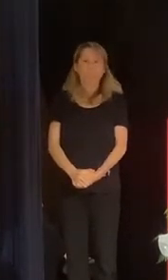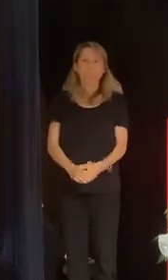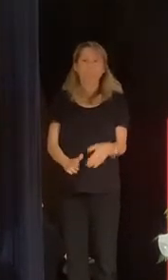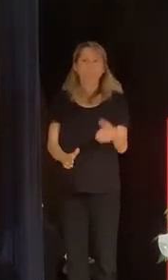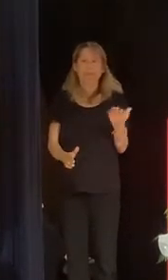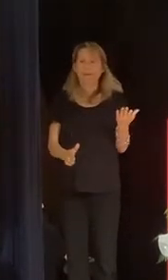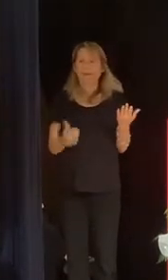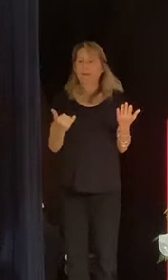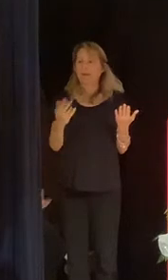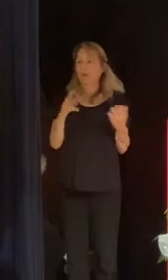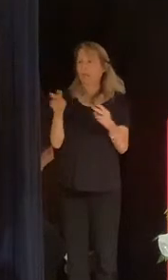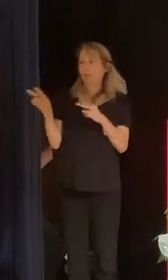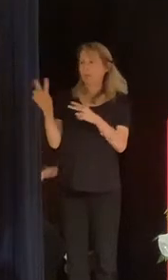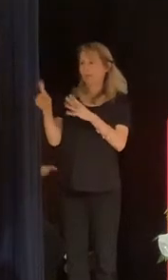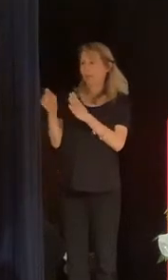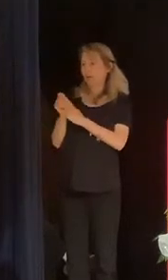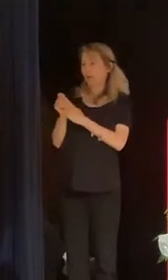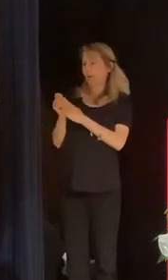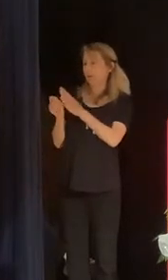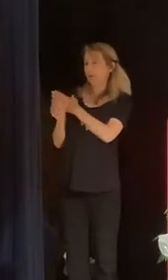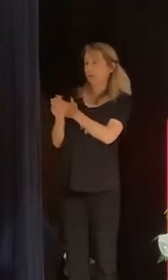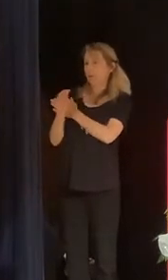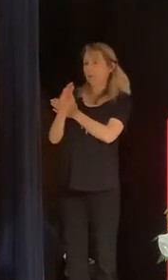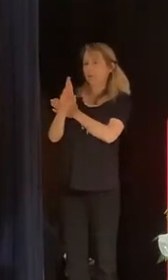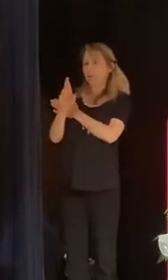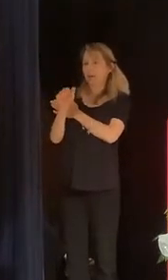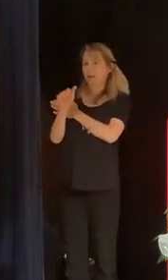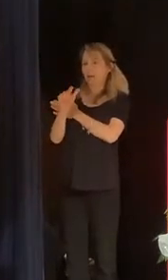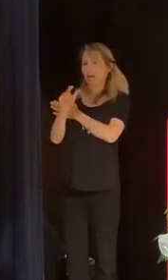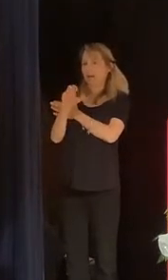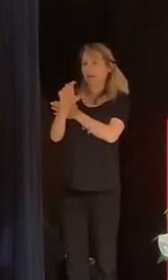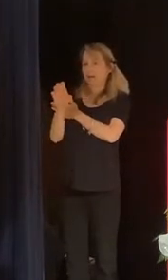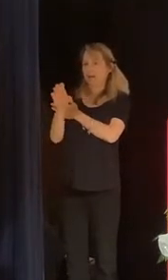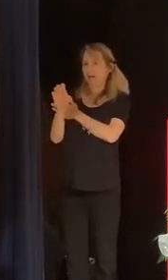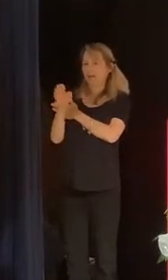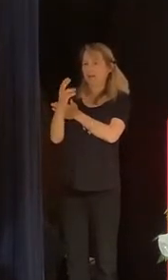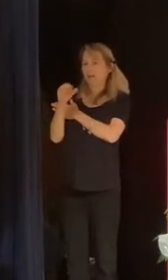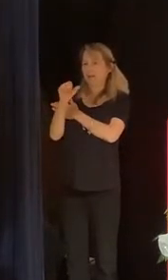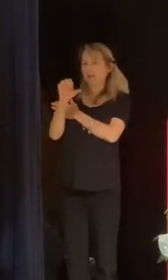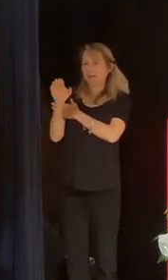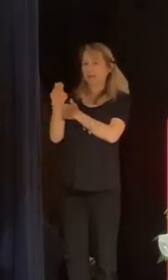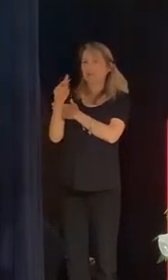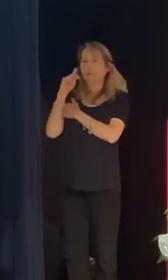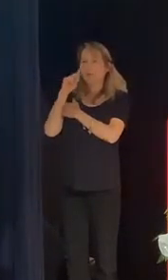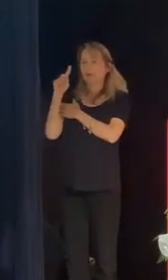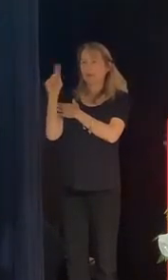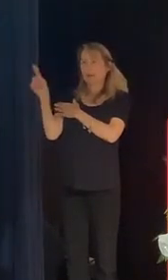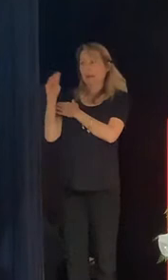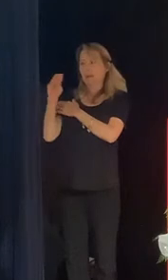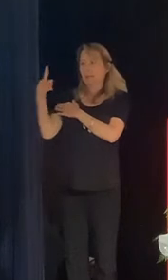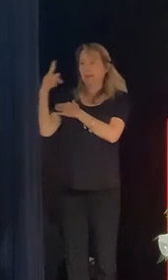We will now be watching a video of Mr. Ali Asafi, who is our MP for Willowdale.